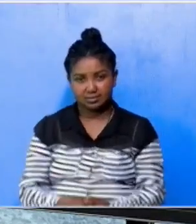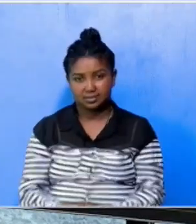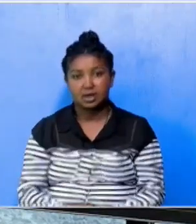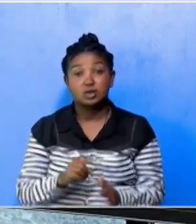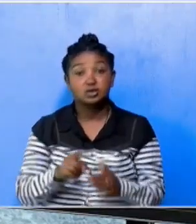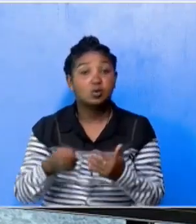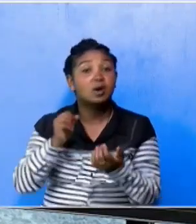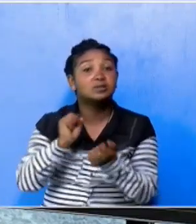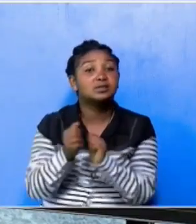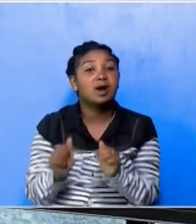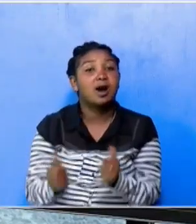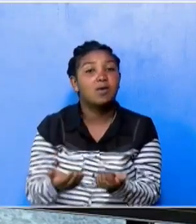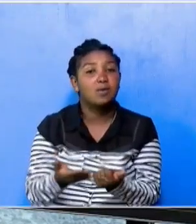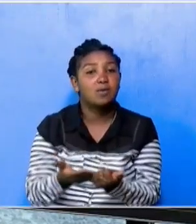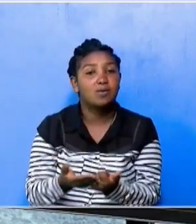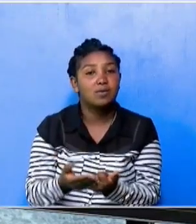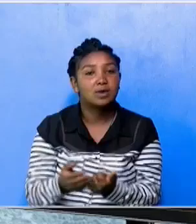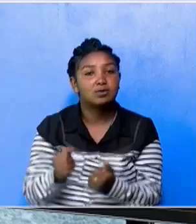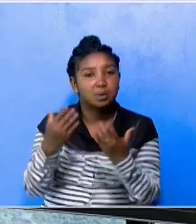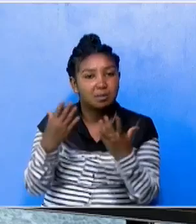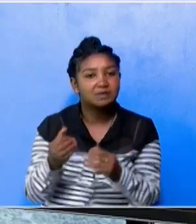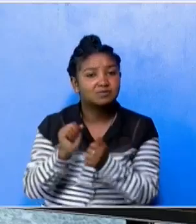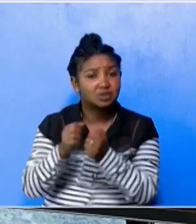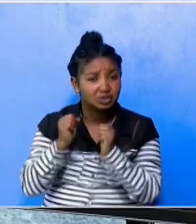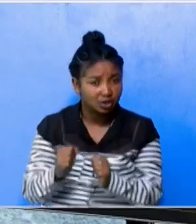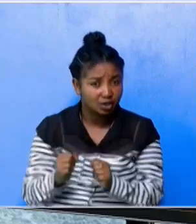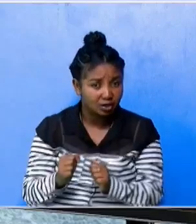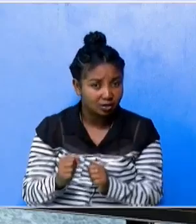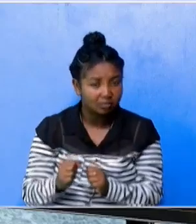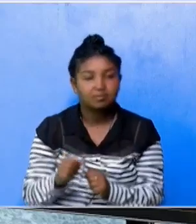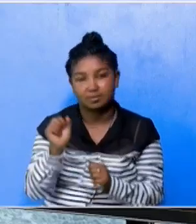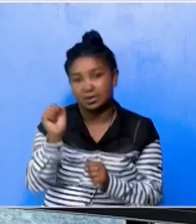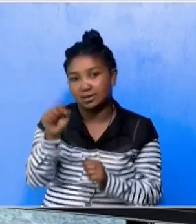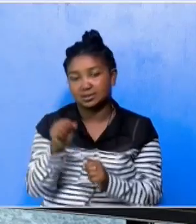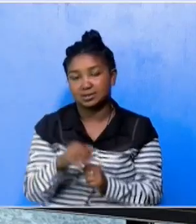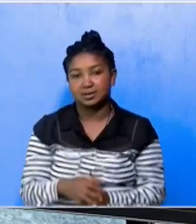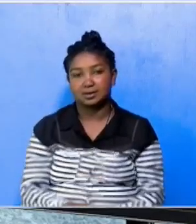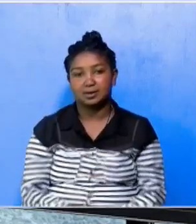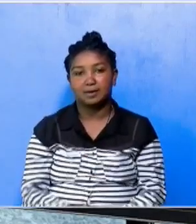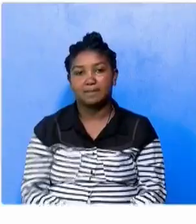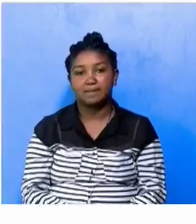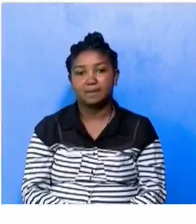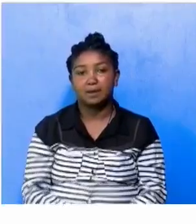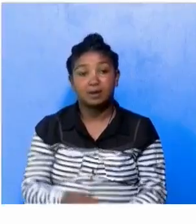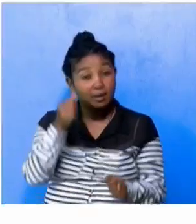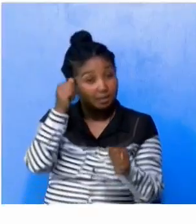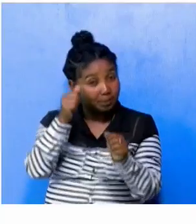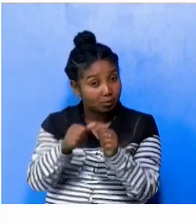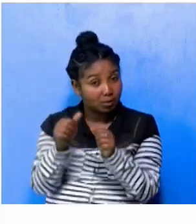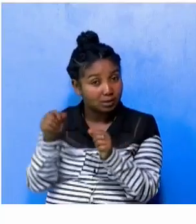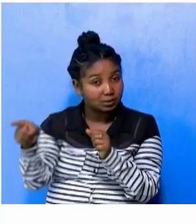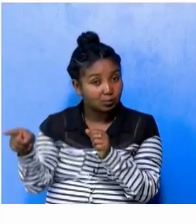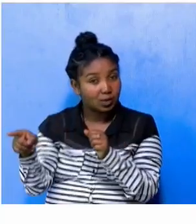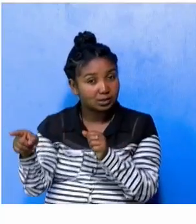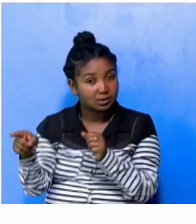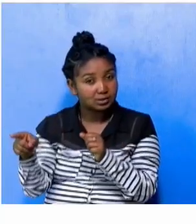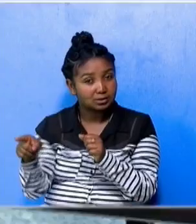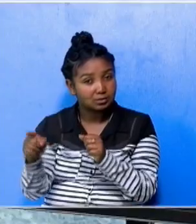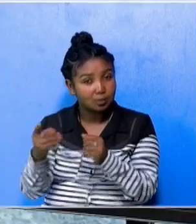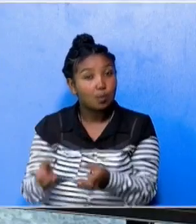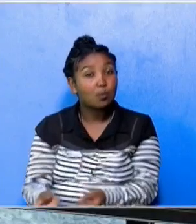So can we change this one into passive voice? Yeah. Bear your mind, this one is